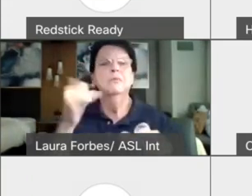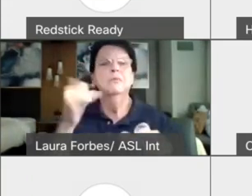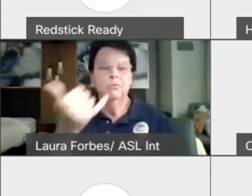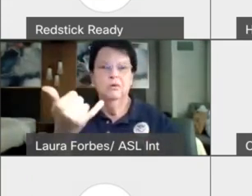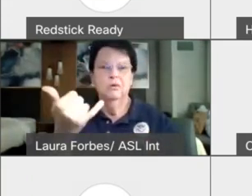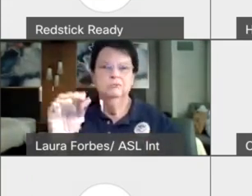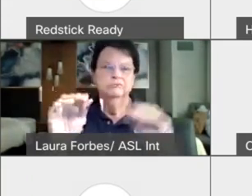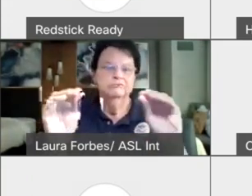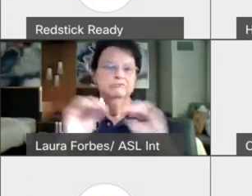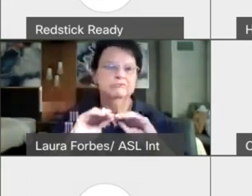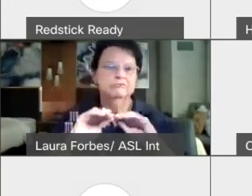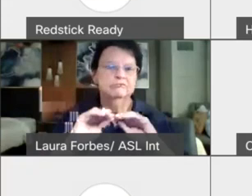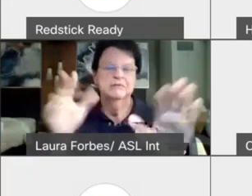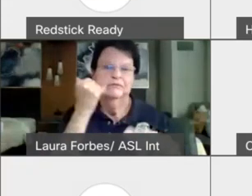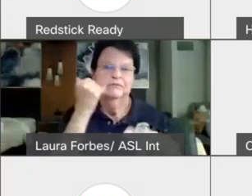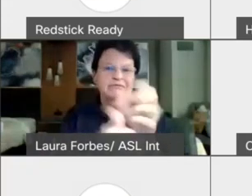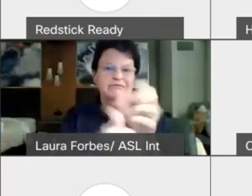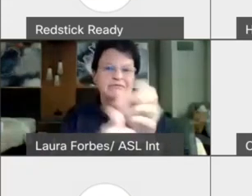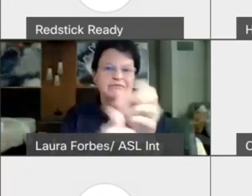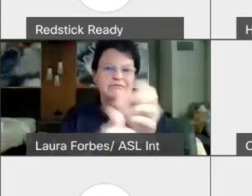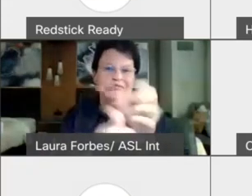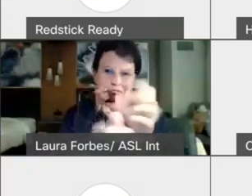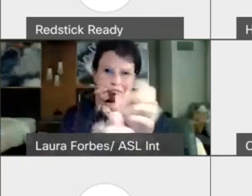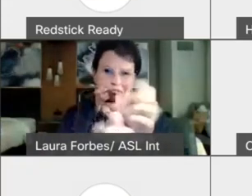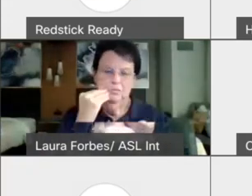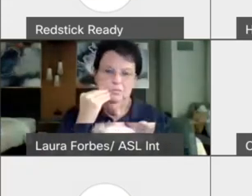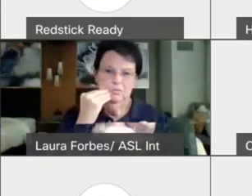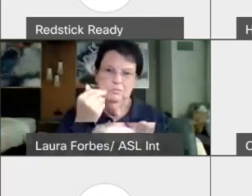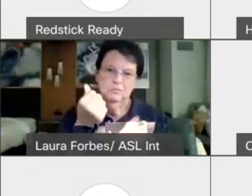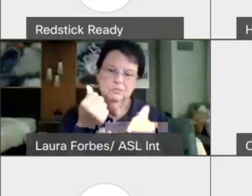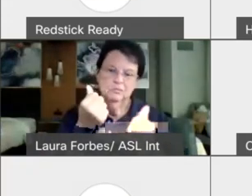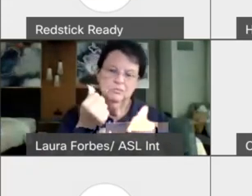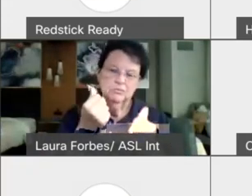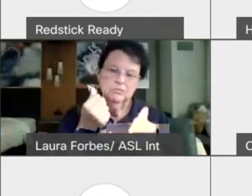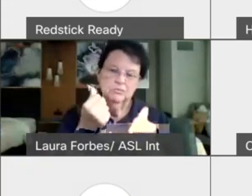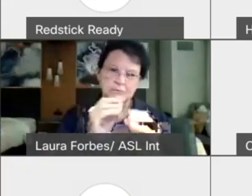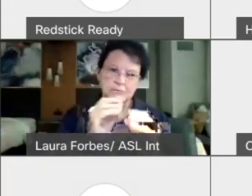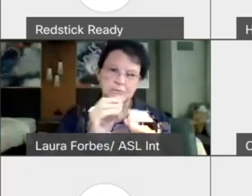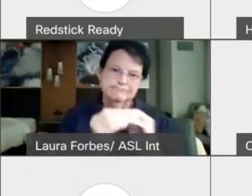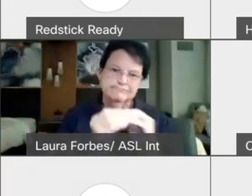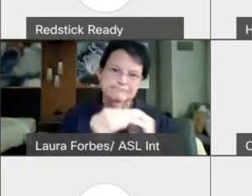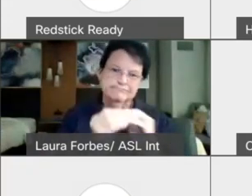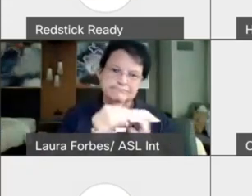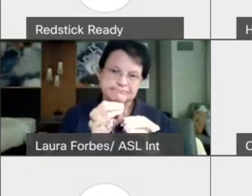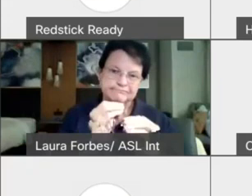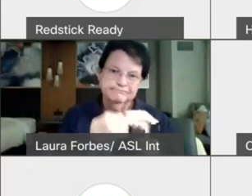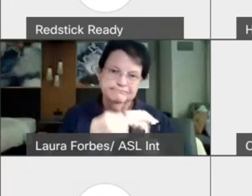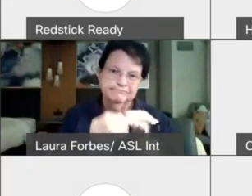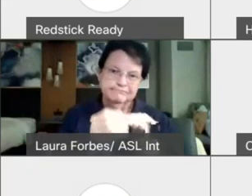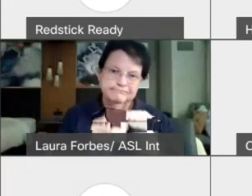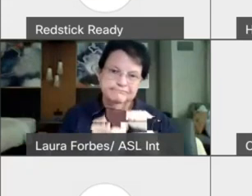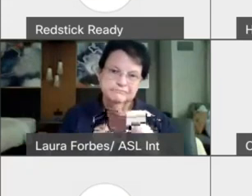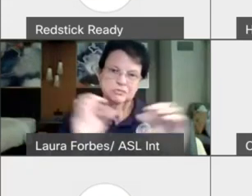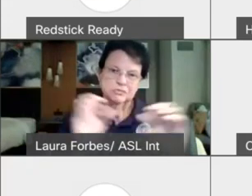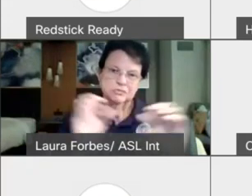obviously, if you have damage to your home, try to repair that so no other damage